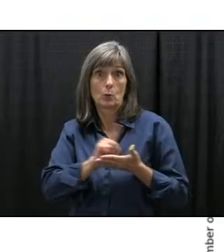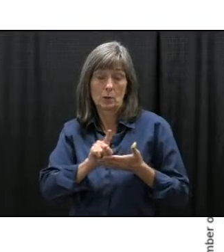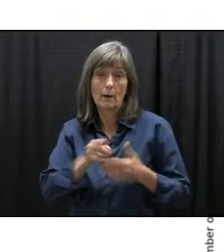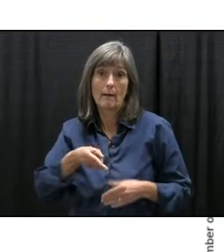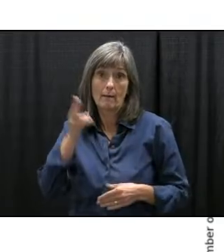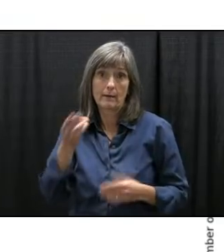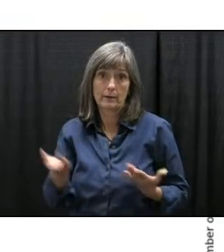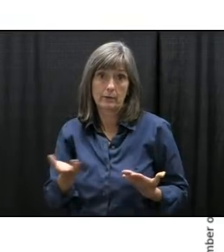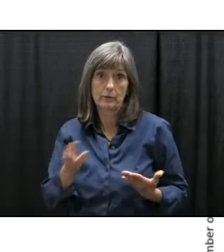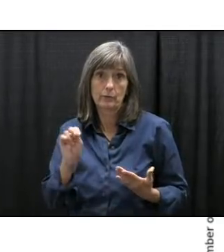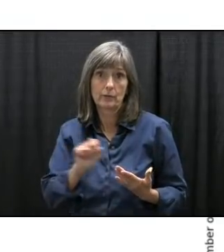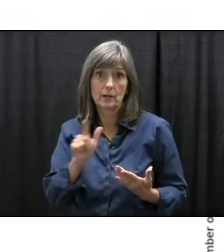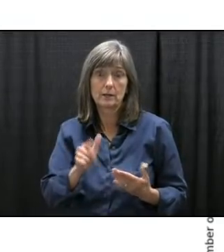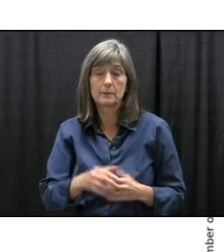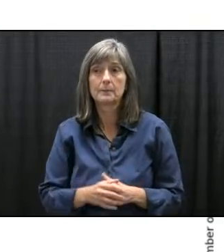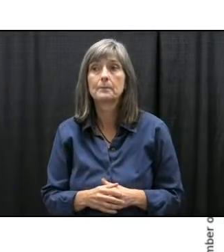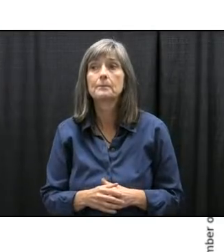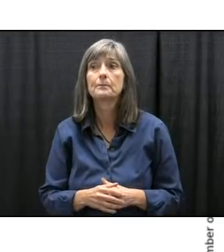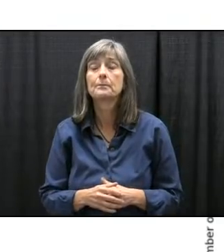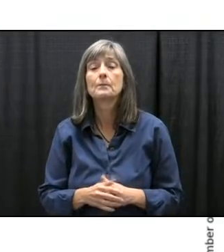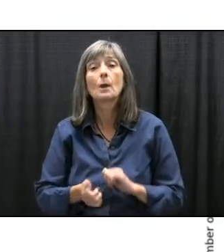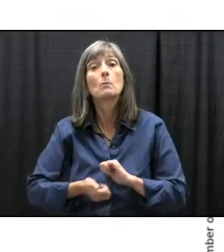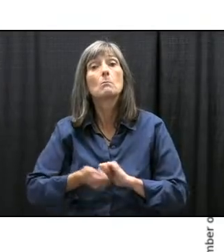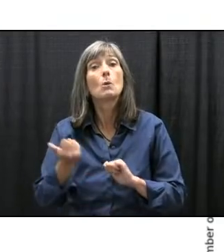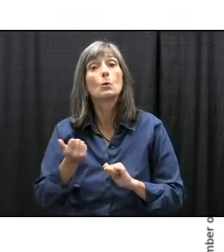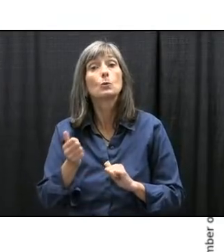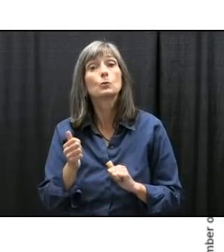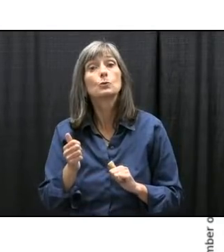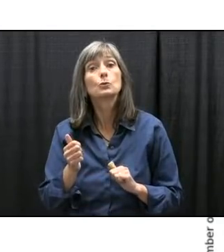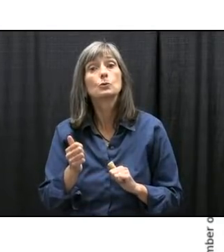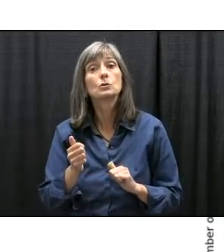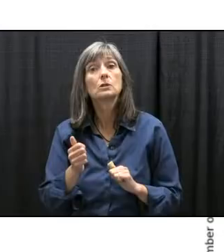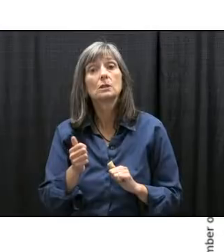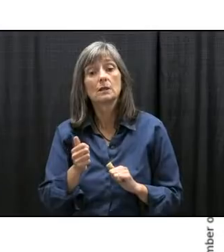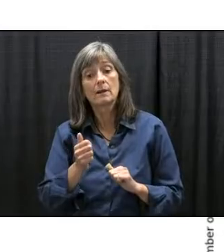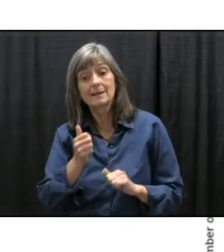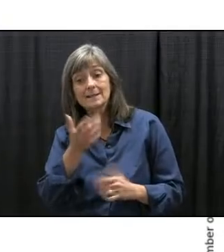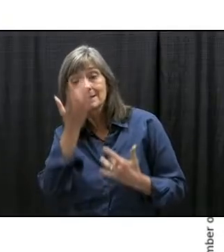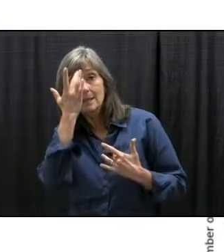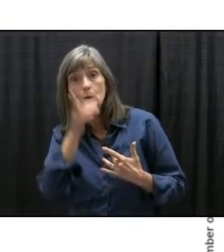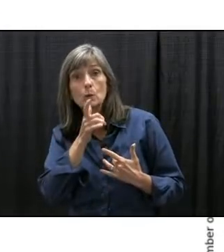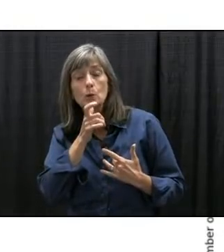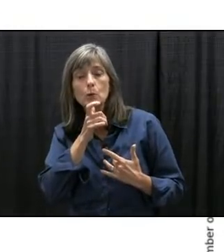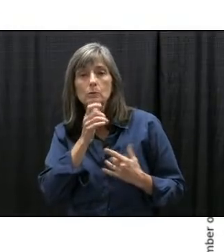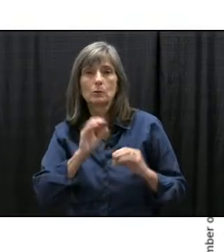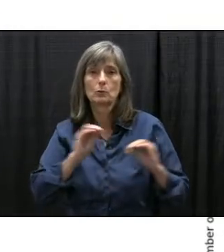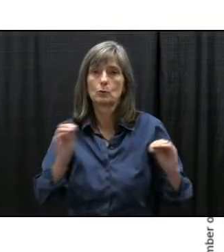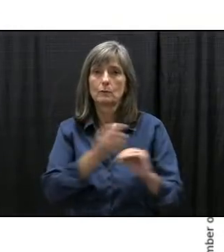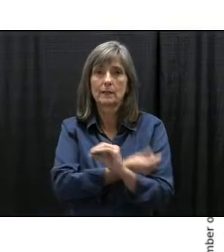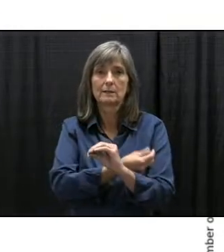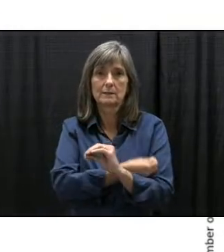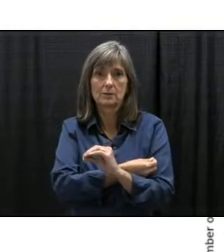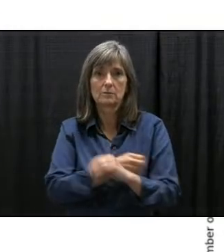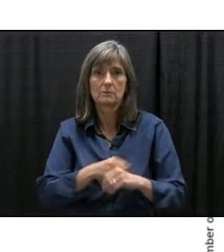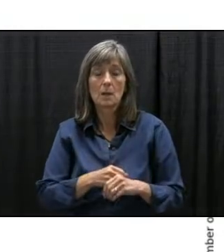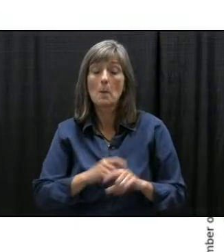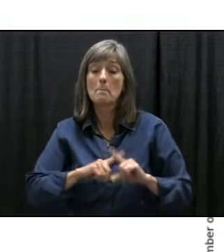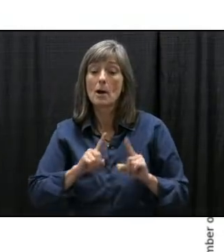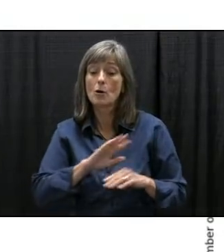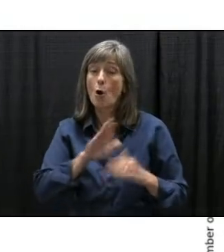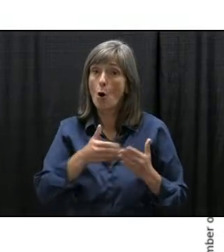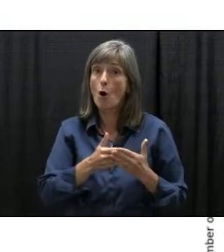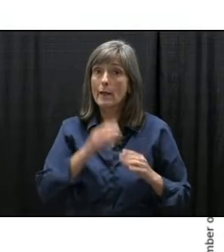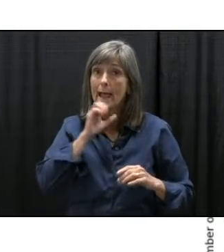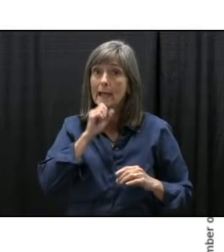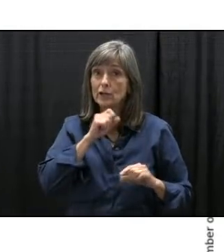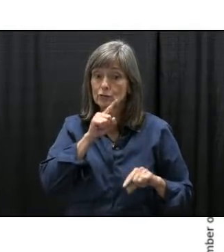week. Primarily, the infections occurred in those that were not vaccinated. All age groups were involved, but there was a